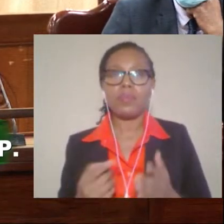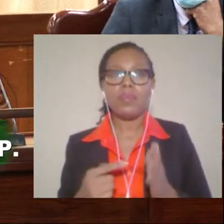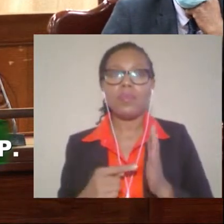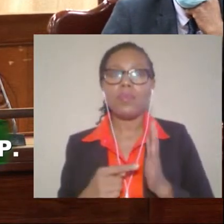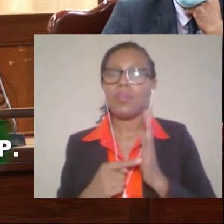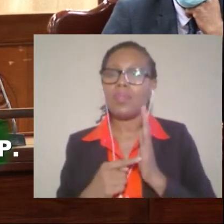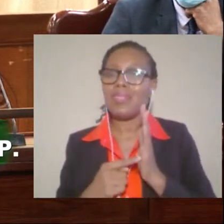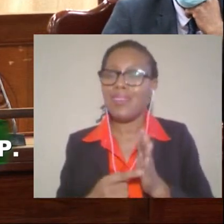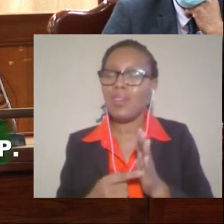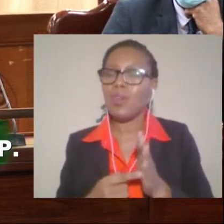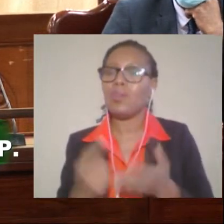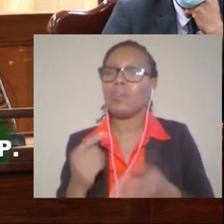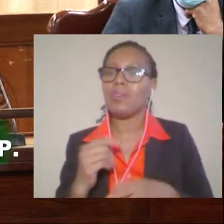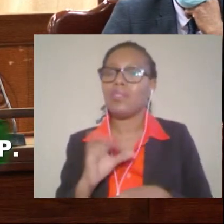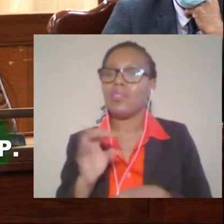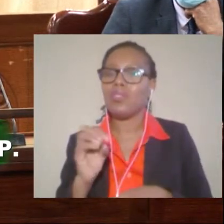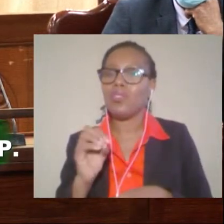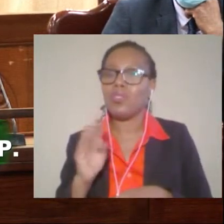underemployment.